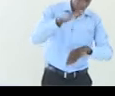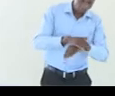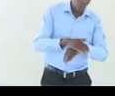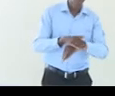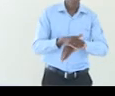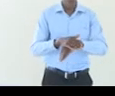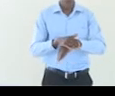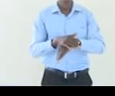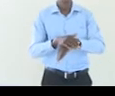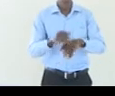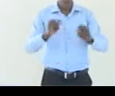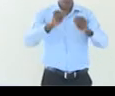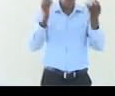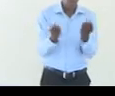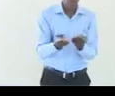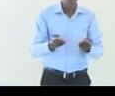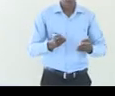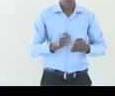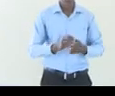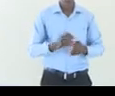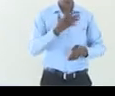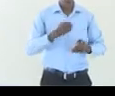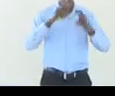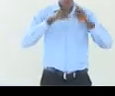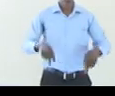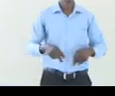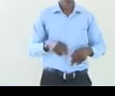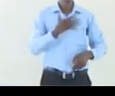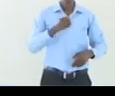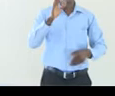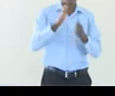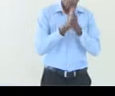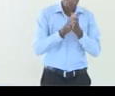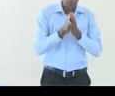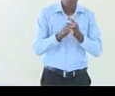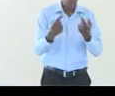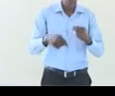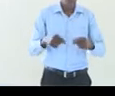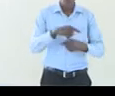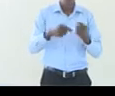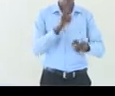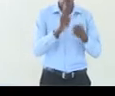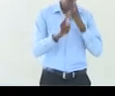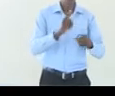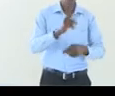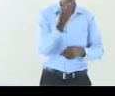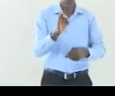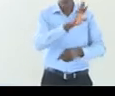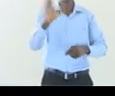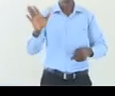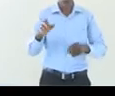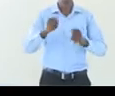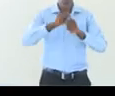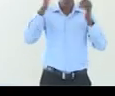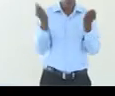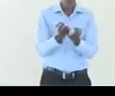talking about, the Christian that we are talking about. Because, as St. Paul says, it is for freedom that set us